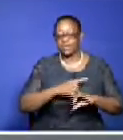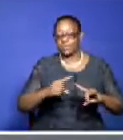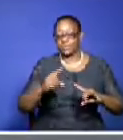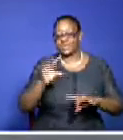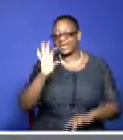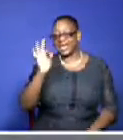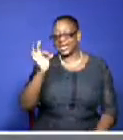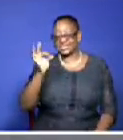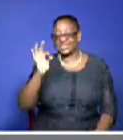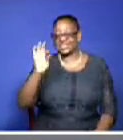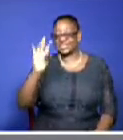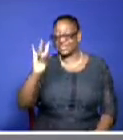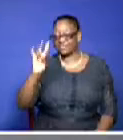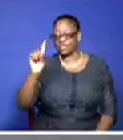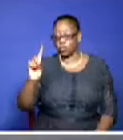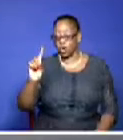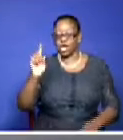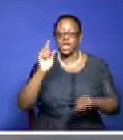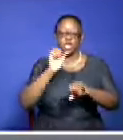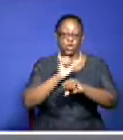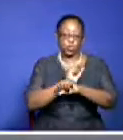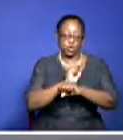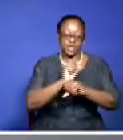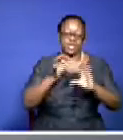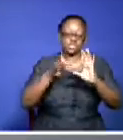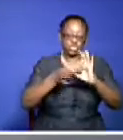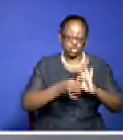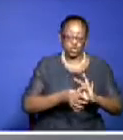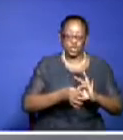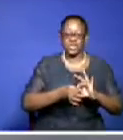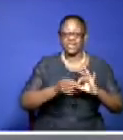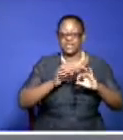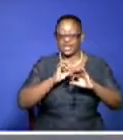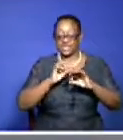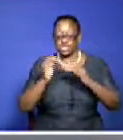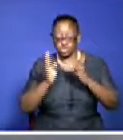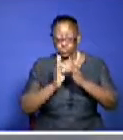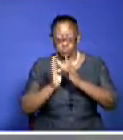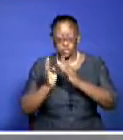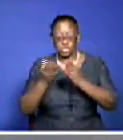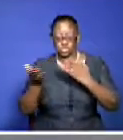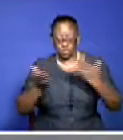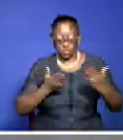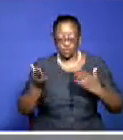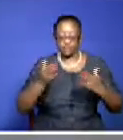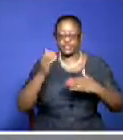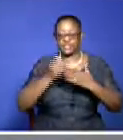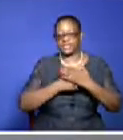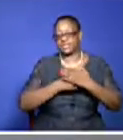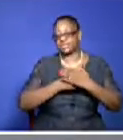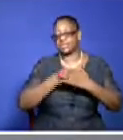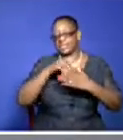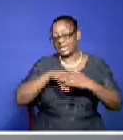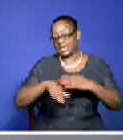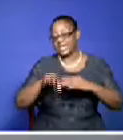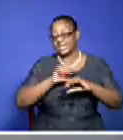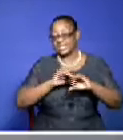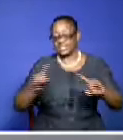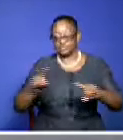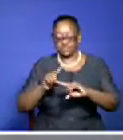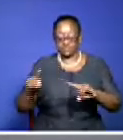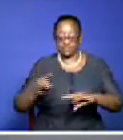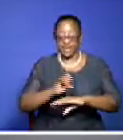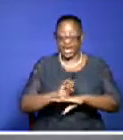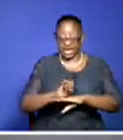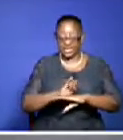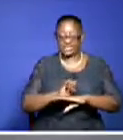in 1971 and worked in several Family Island districts that resulted in his appointment as Chief Superintendent of the Family